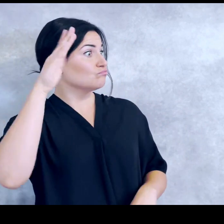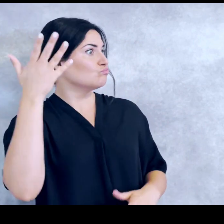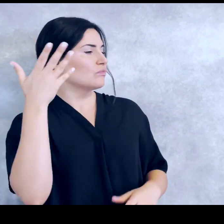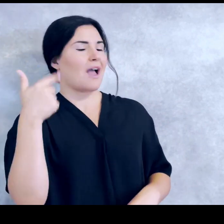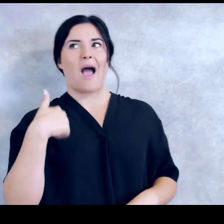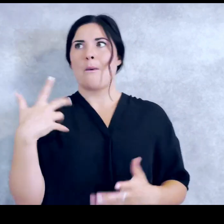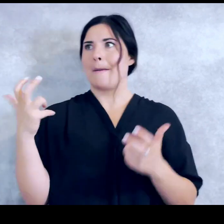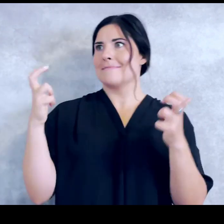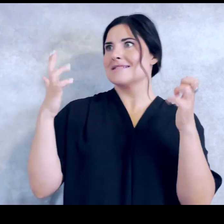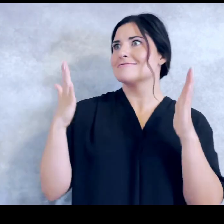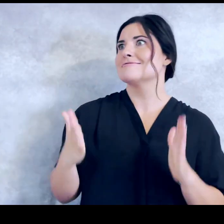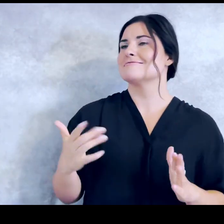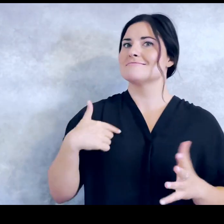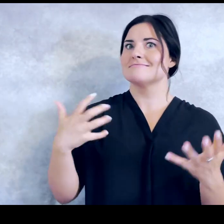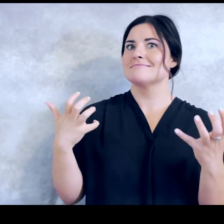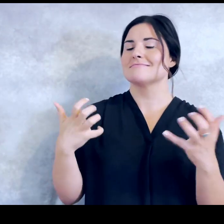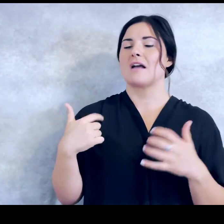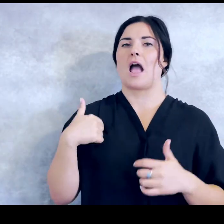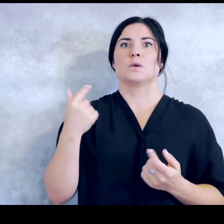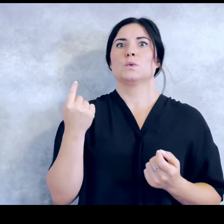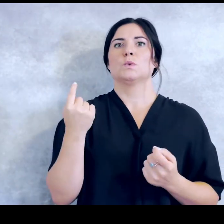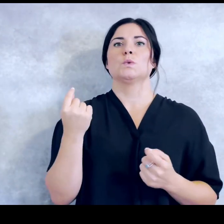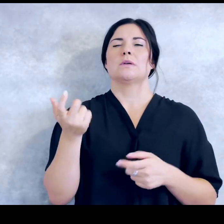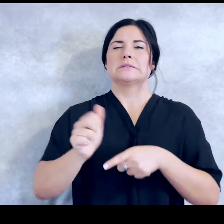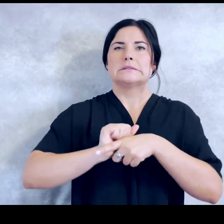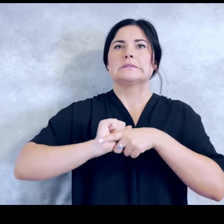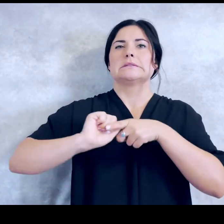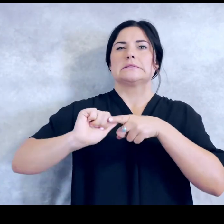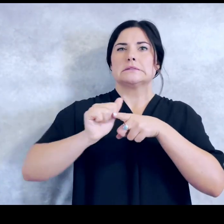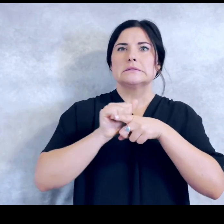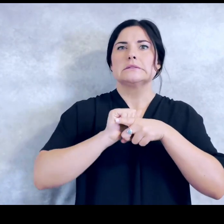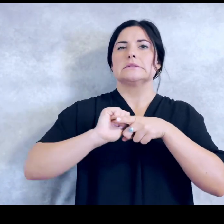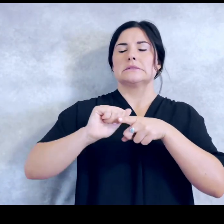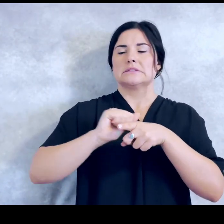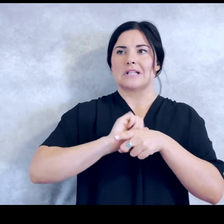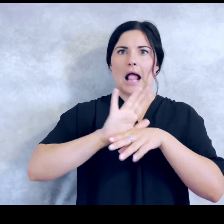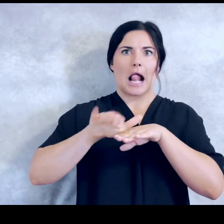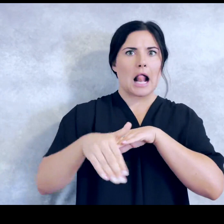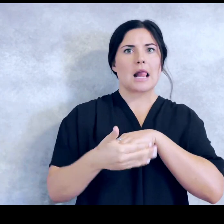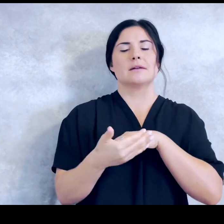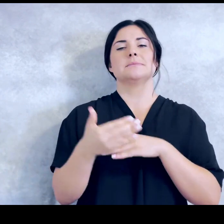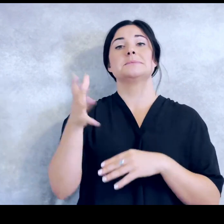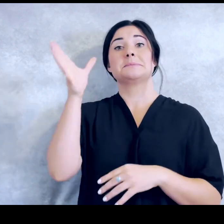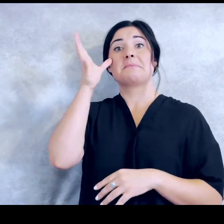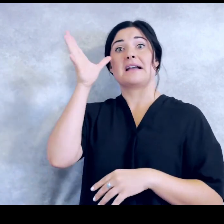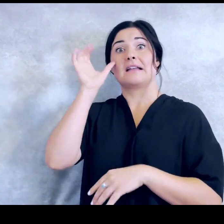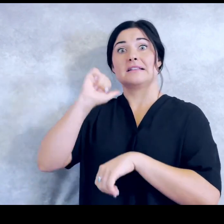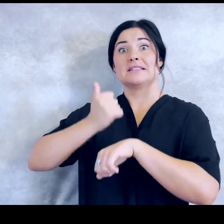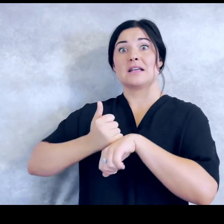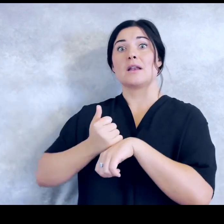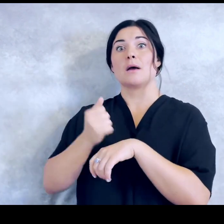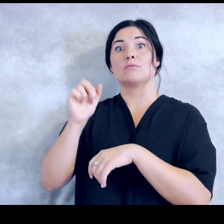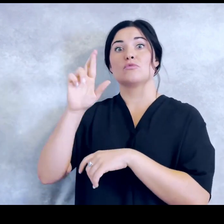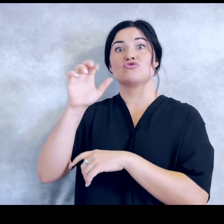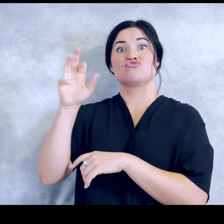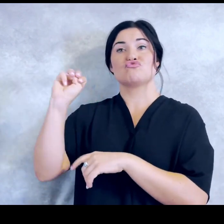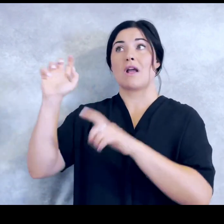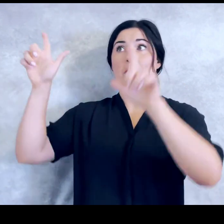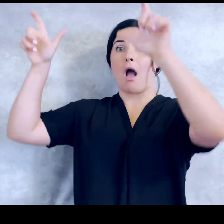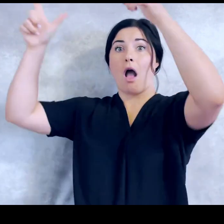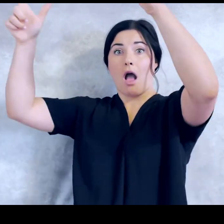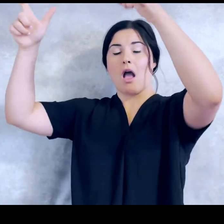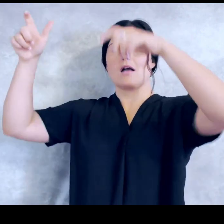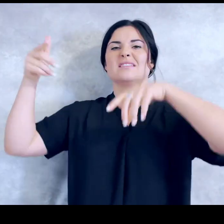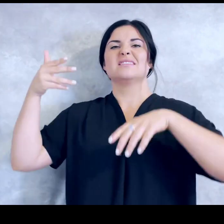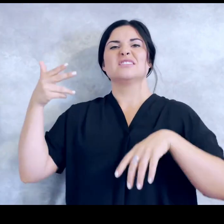a basketball player. That was the thing I was into at that time. And I would stay out late at night. My dad put up a basketball